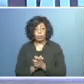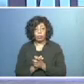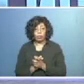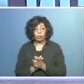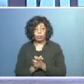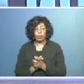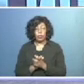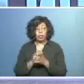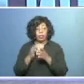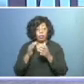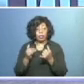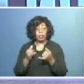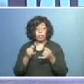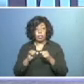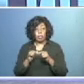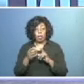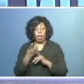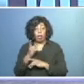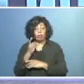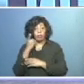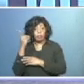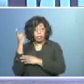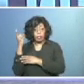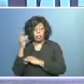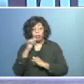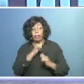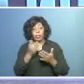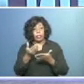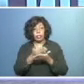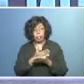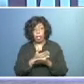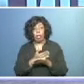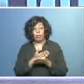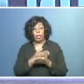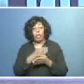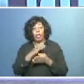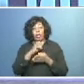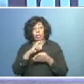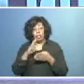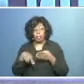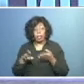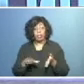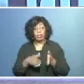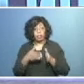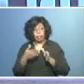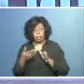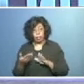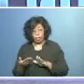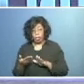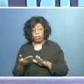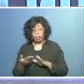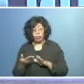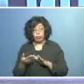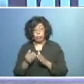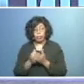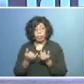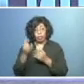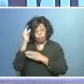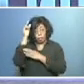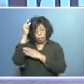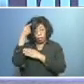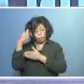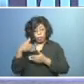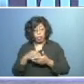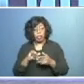Recent incidents of domestic violence, some ending in death, sparking outrage from all sectors of society. The government's lead